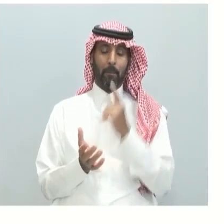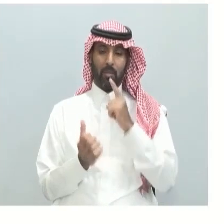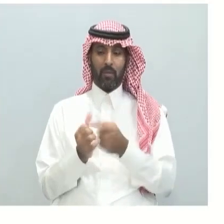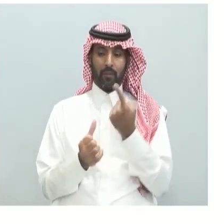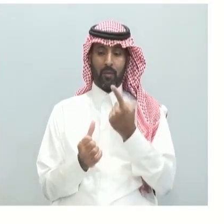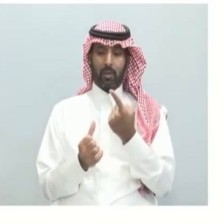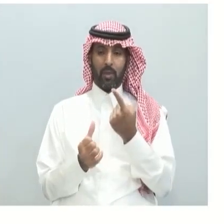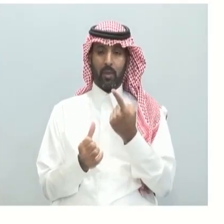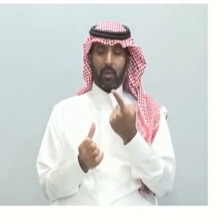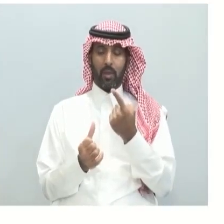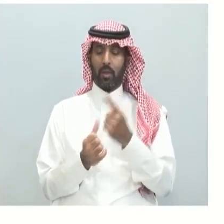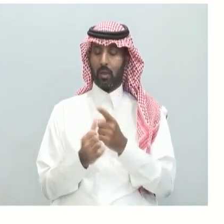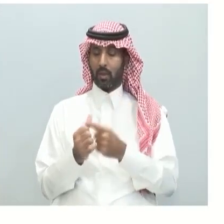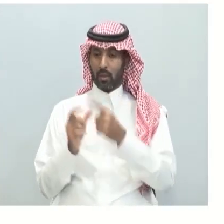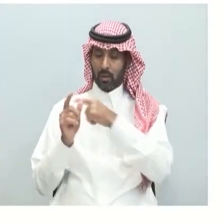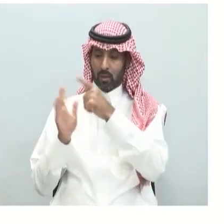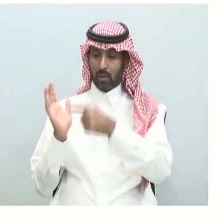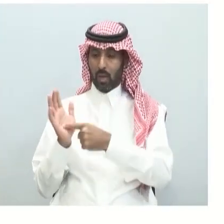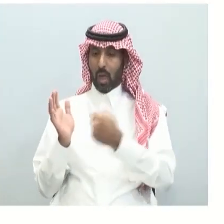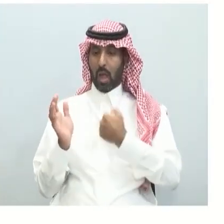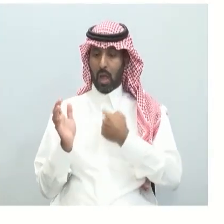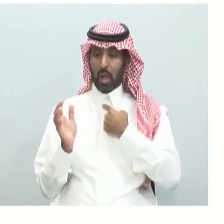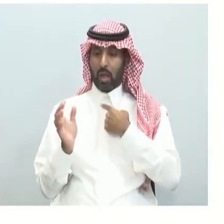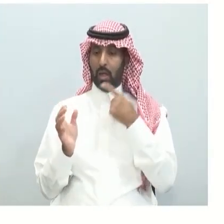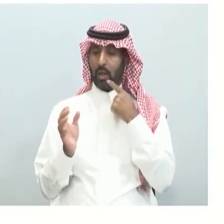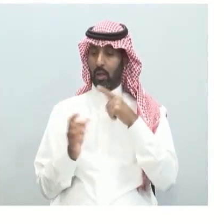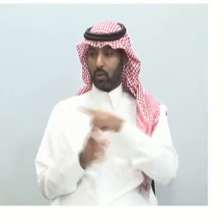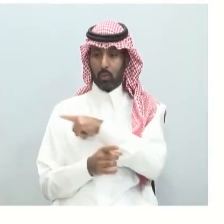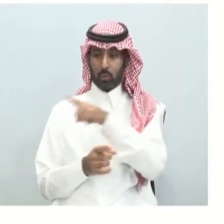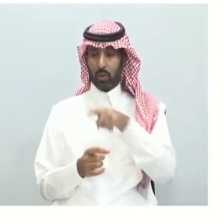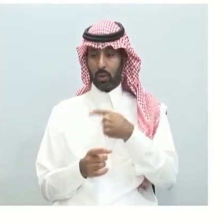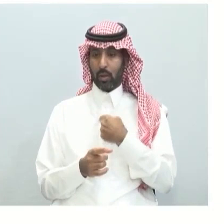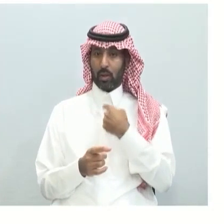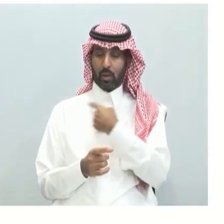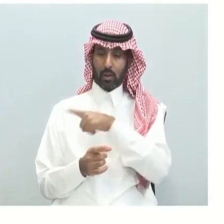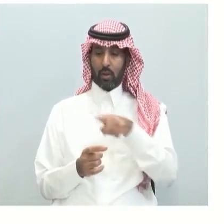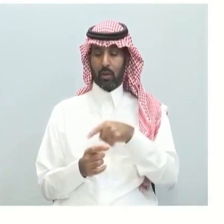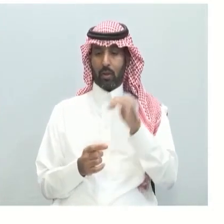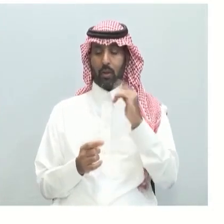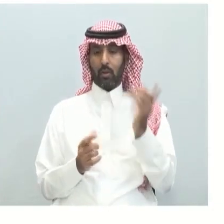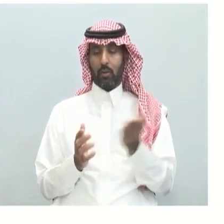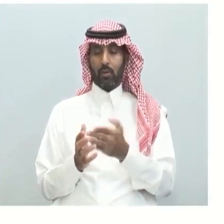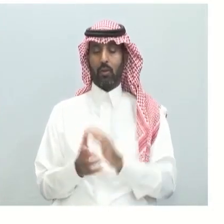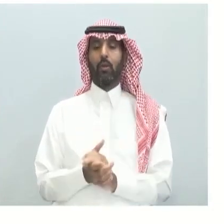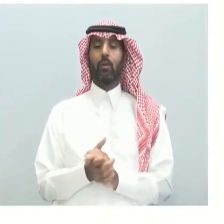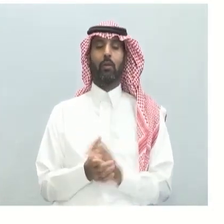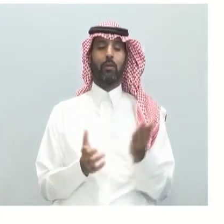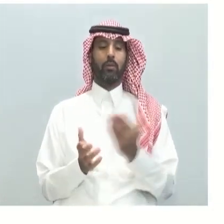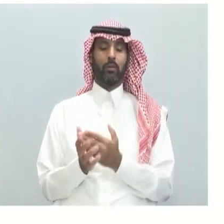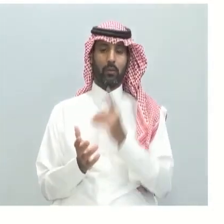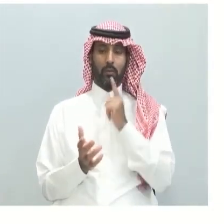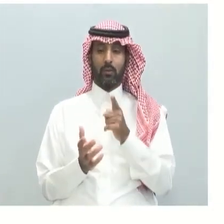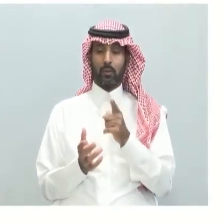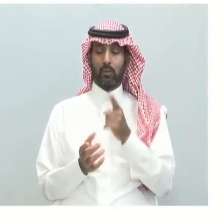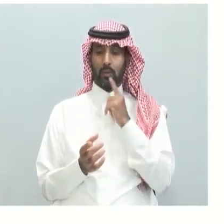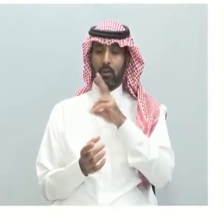one is paragraph one uses I and we. This is the answer for question three, I and we. And it sets